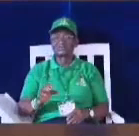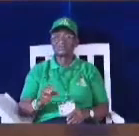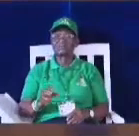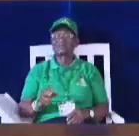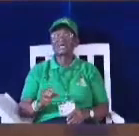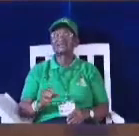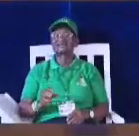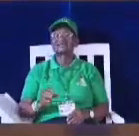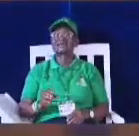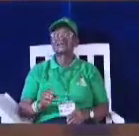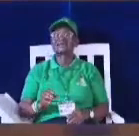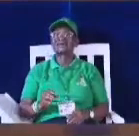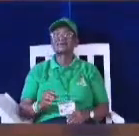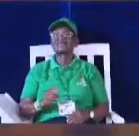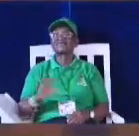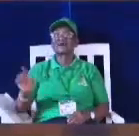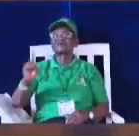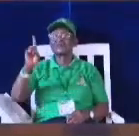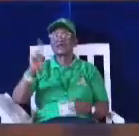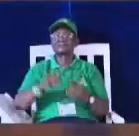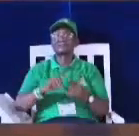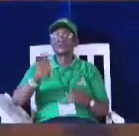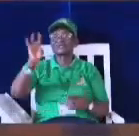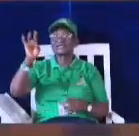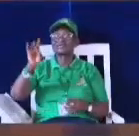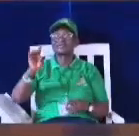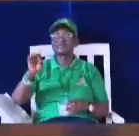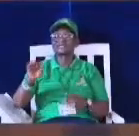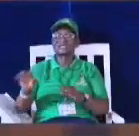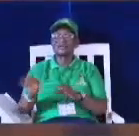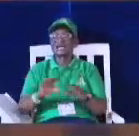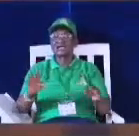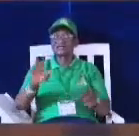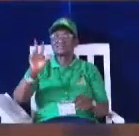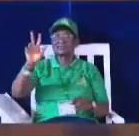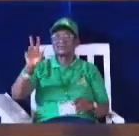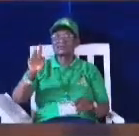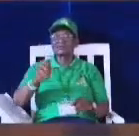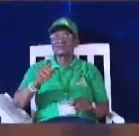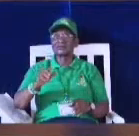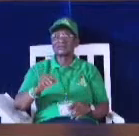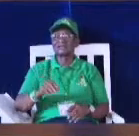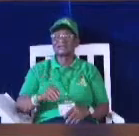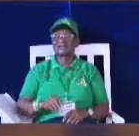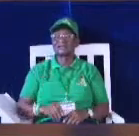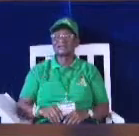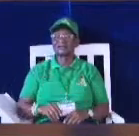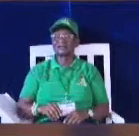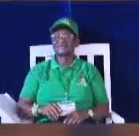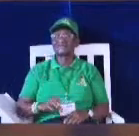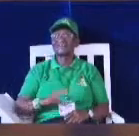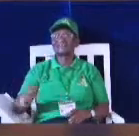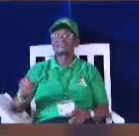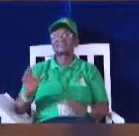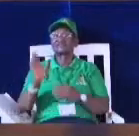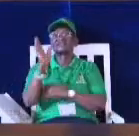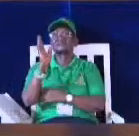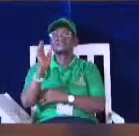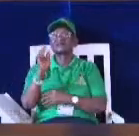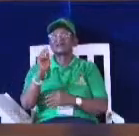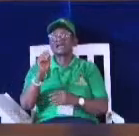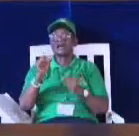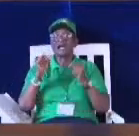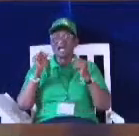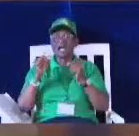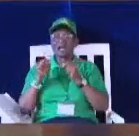8, Acts 3, 1 to 8, Apostle Peter